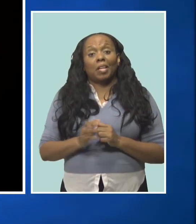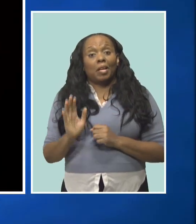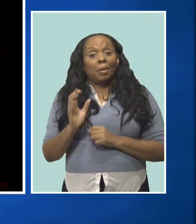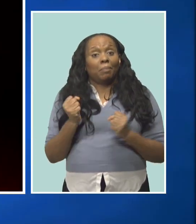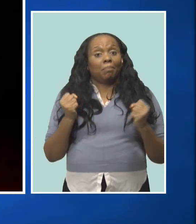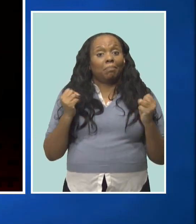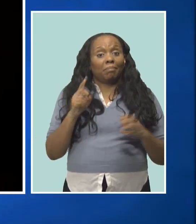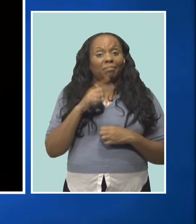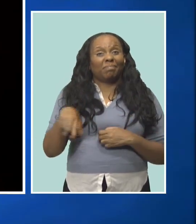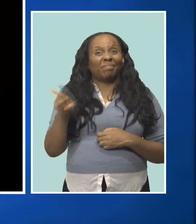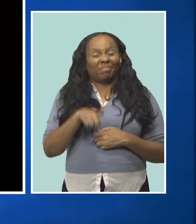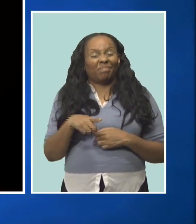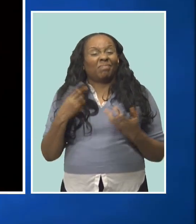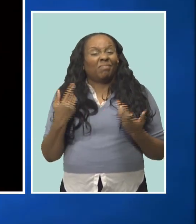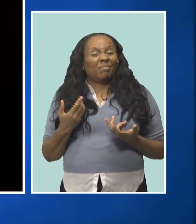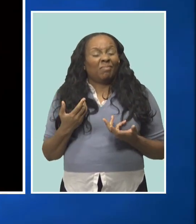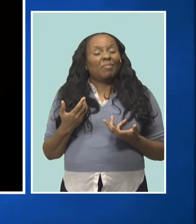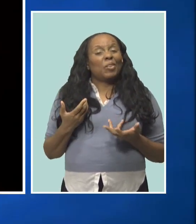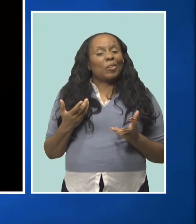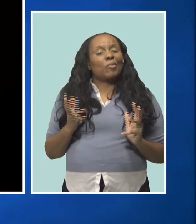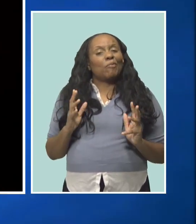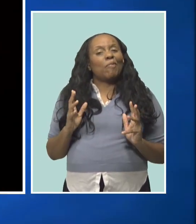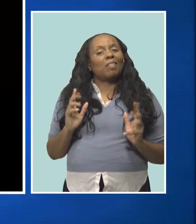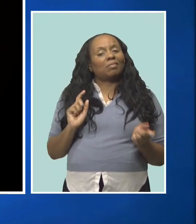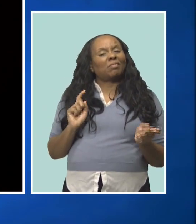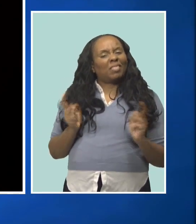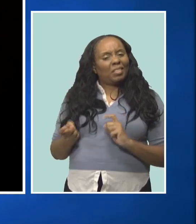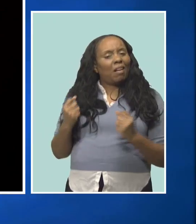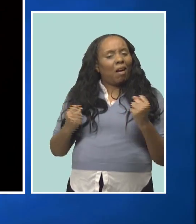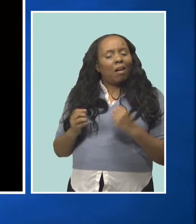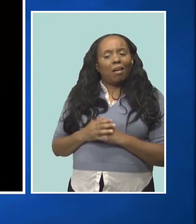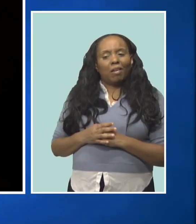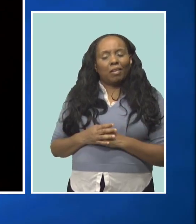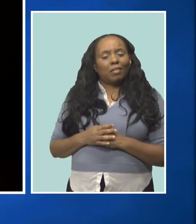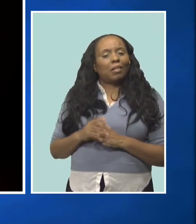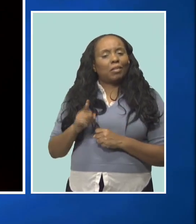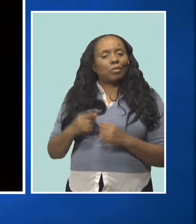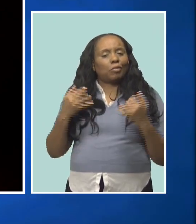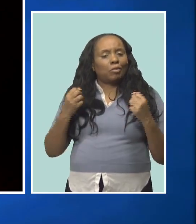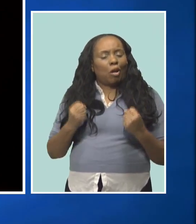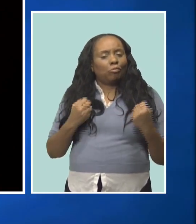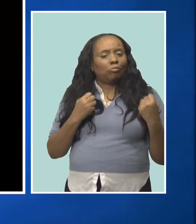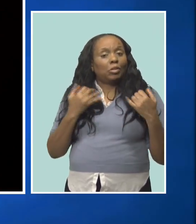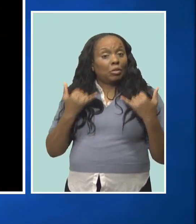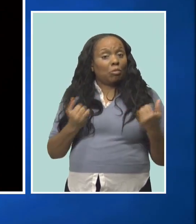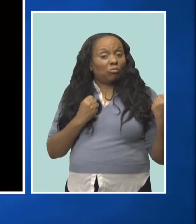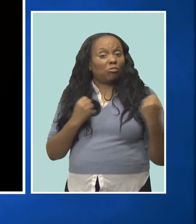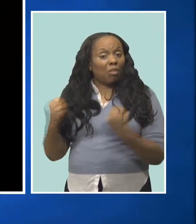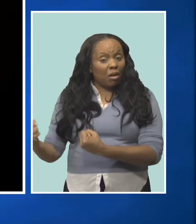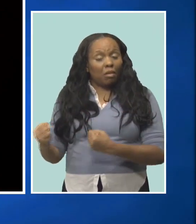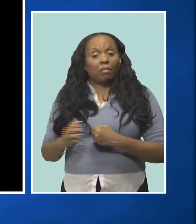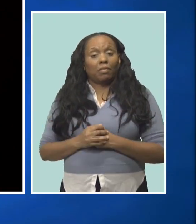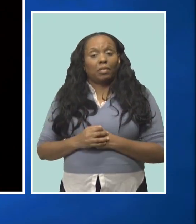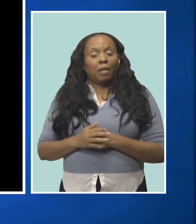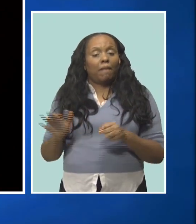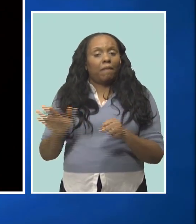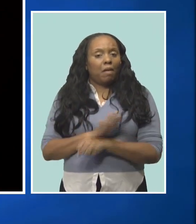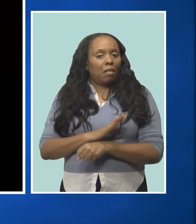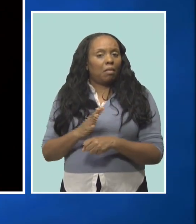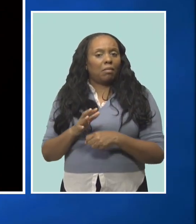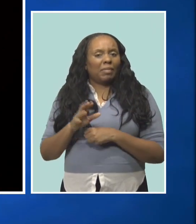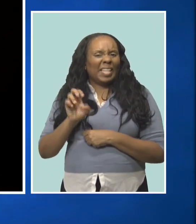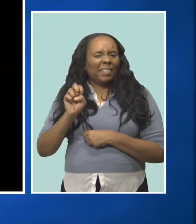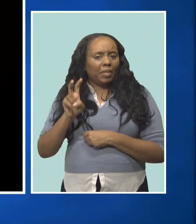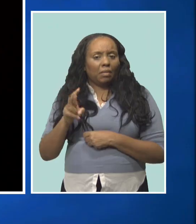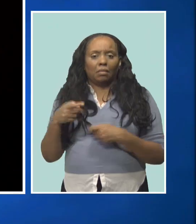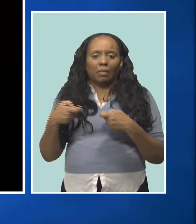of you have either made the switch to either a hybrid or fully electric vehicle. So once again, reading the room, so